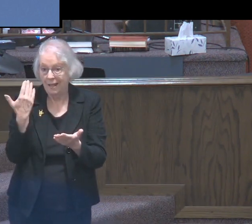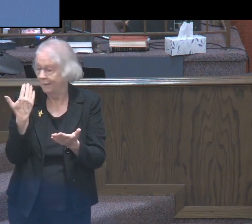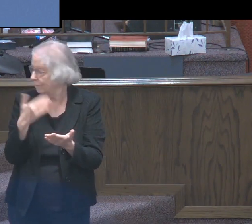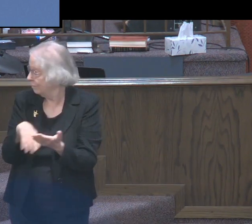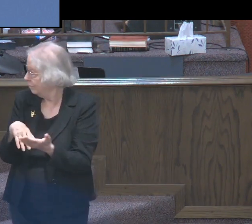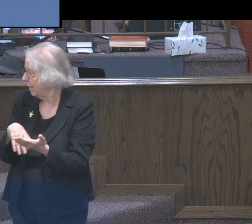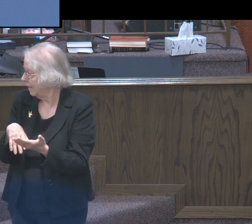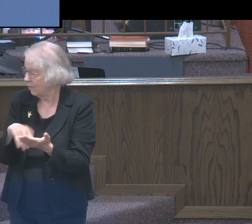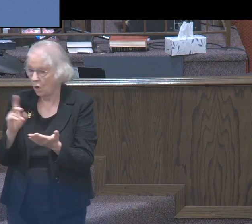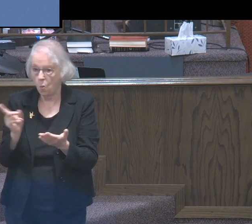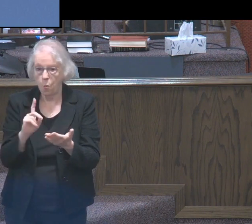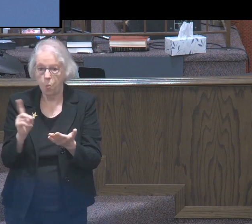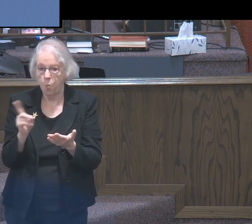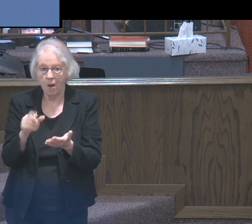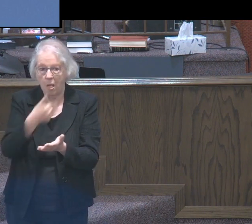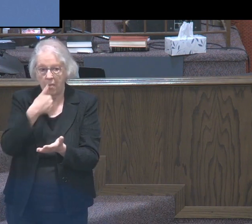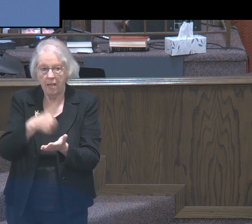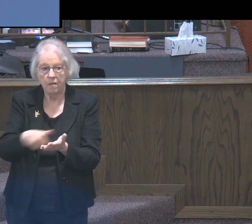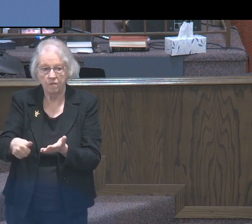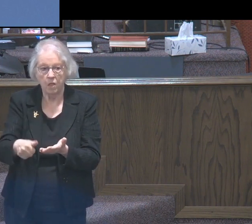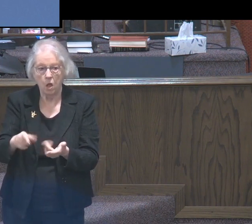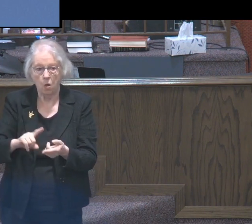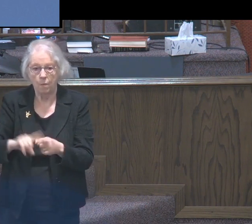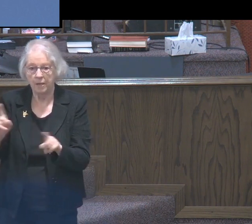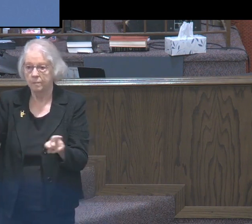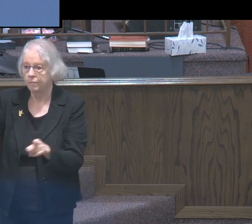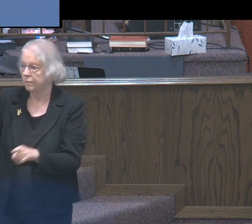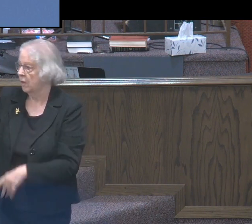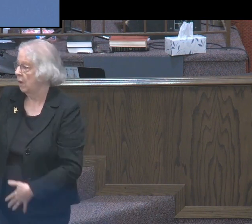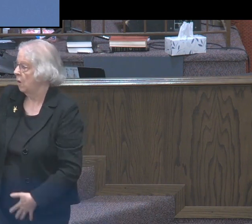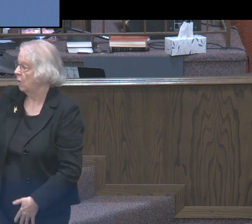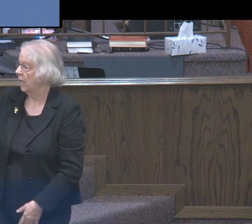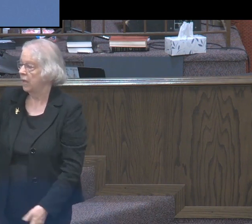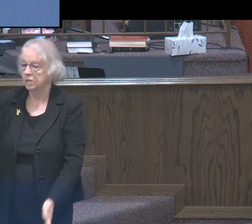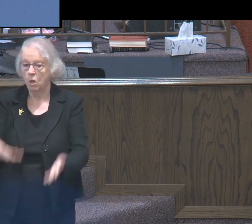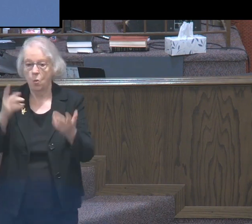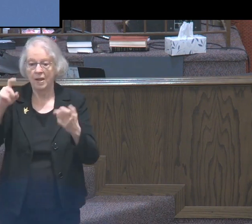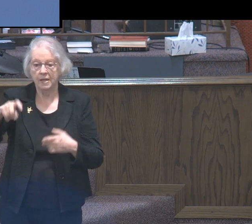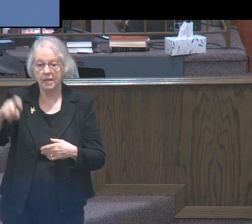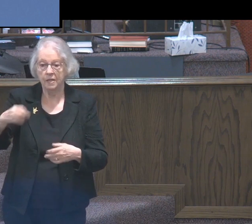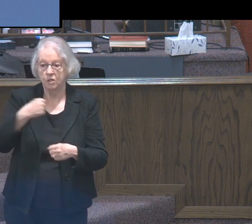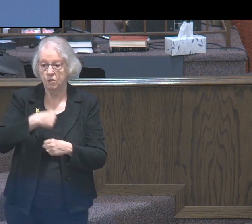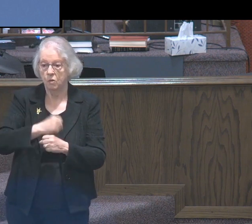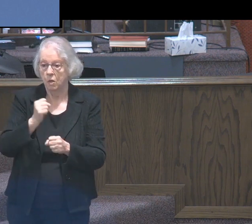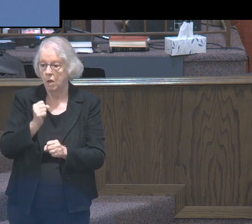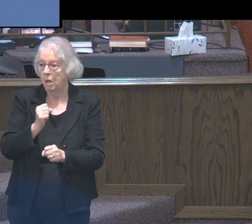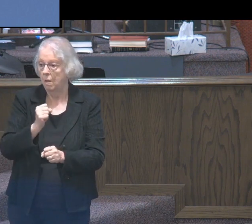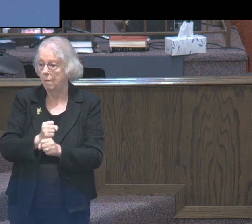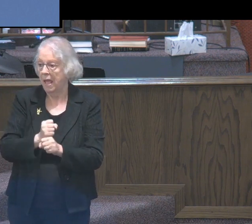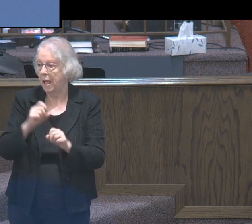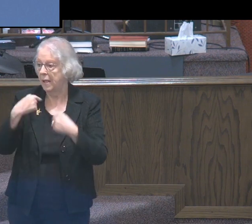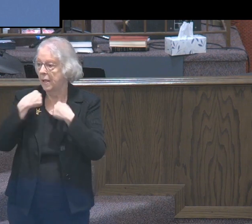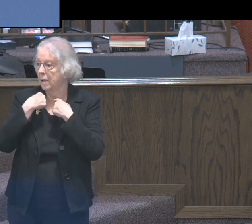COVID situation, we want to go ahead and make the announcement. We're going to stay very